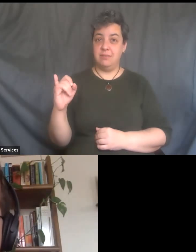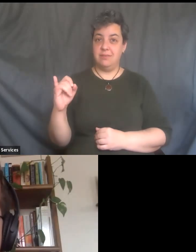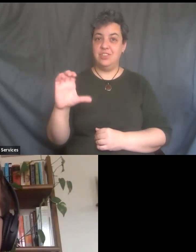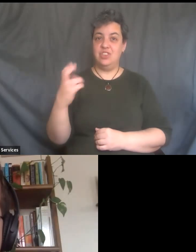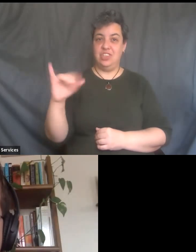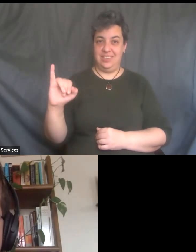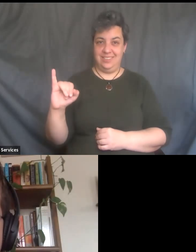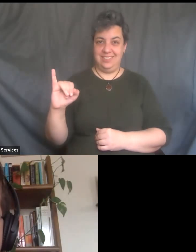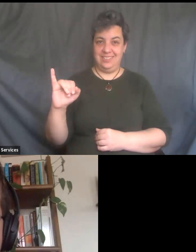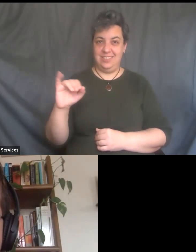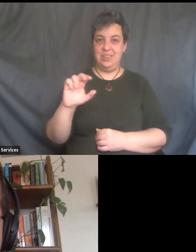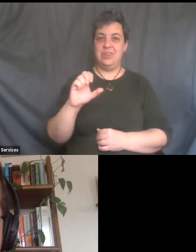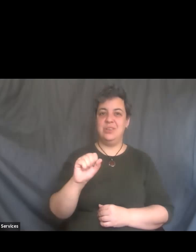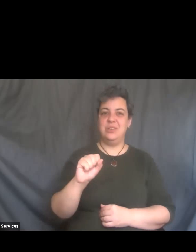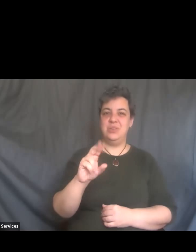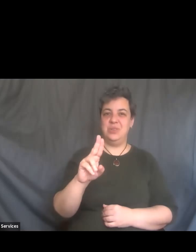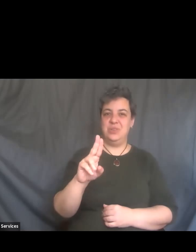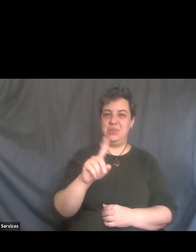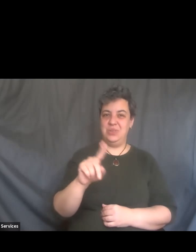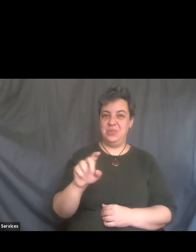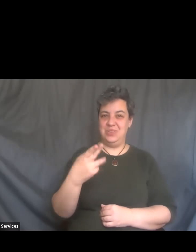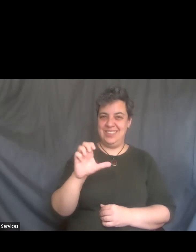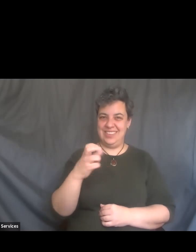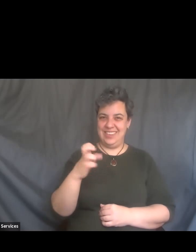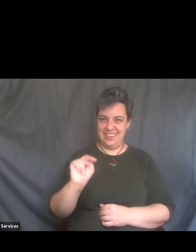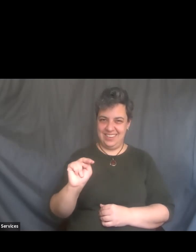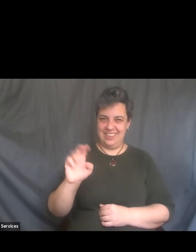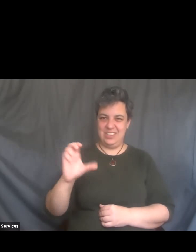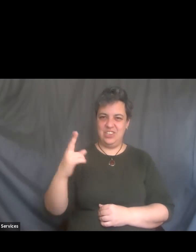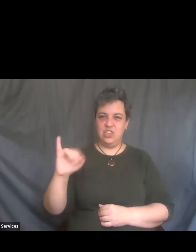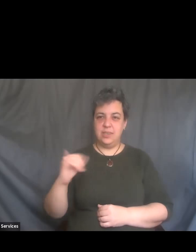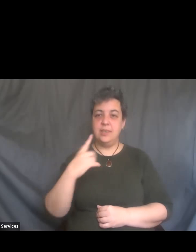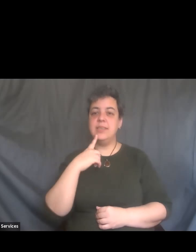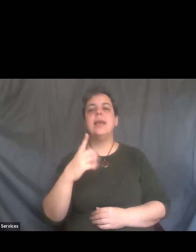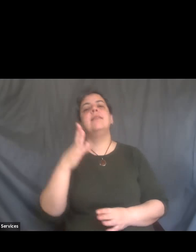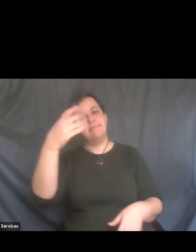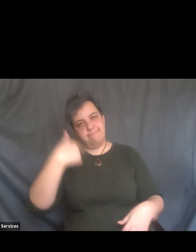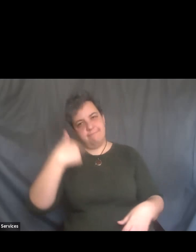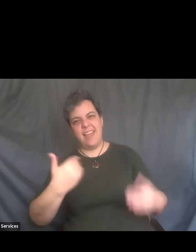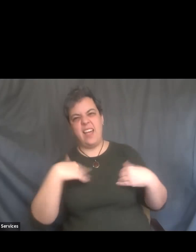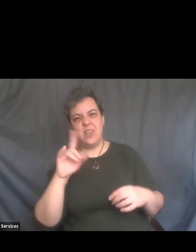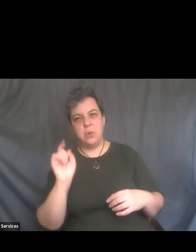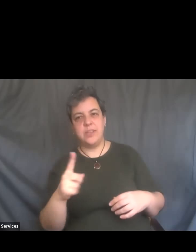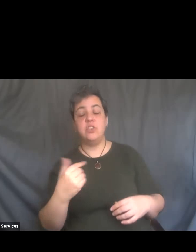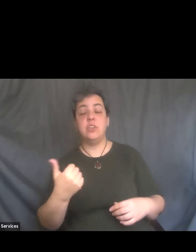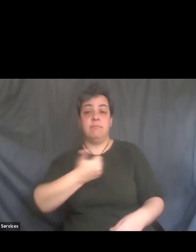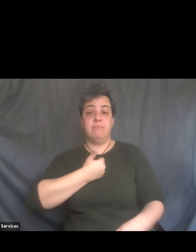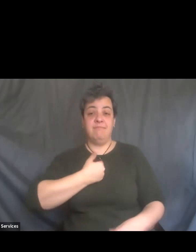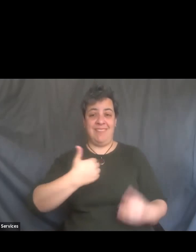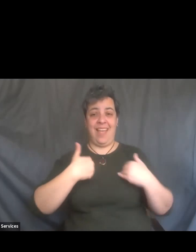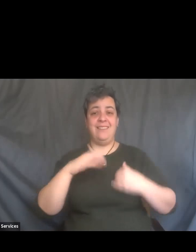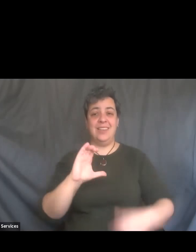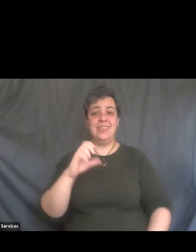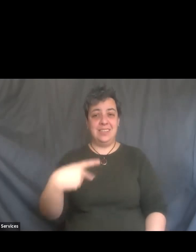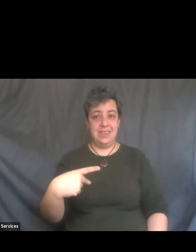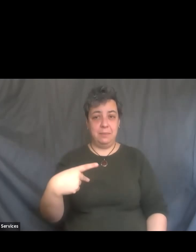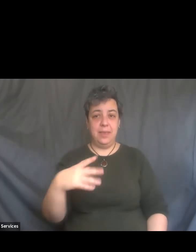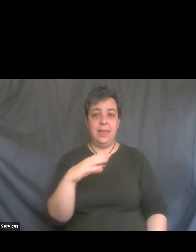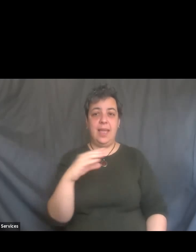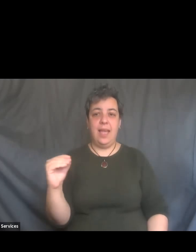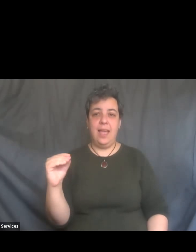My name is Susan Chi. I have a question. I have a cerebral palsy and like a pulmonary